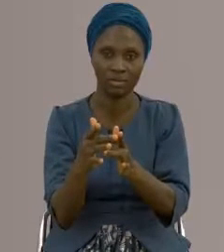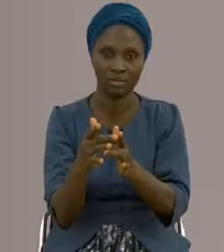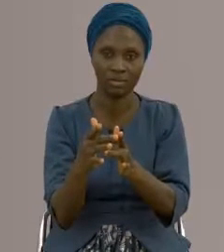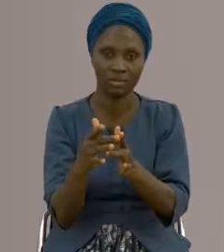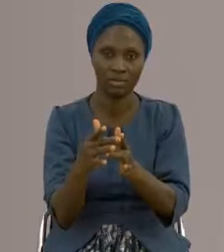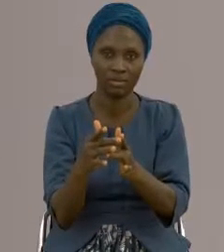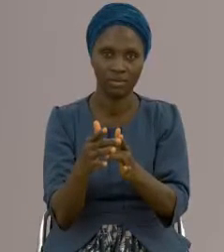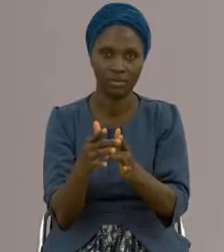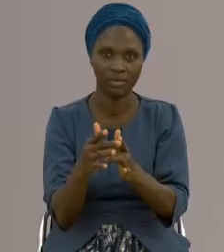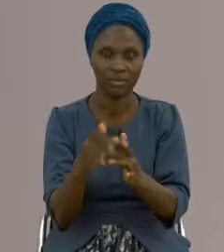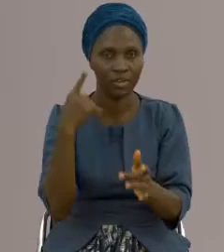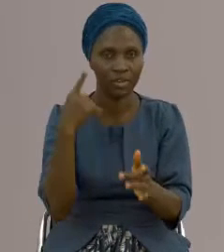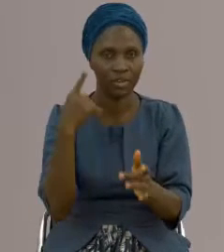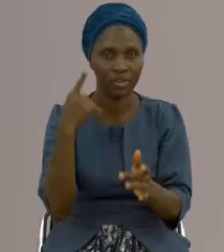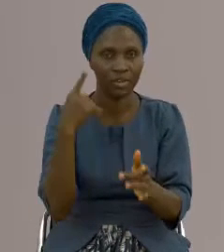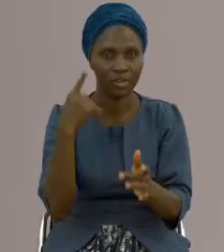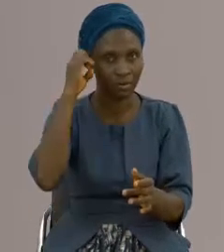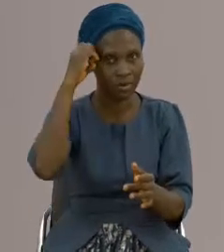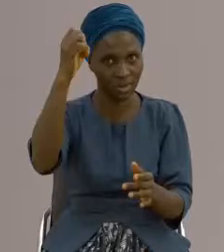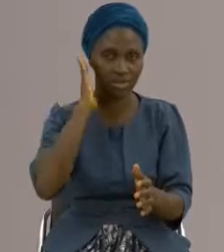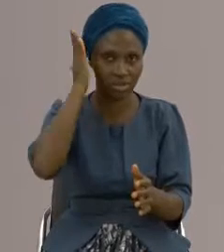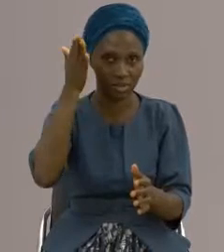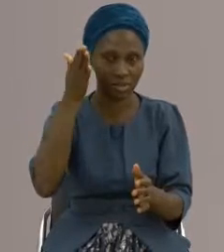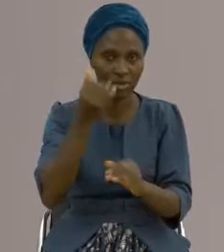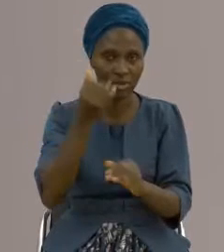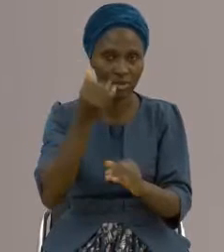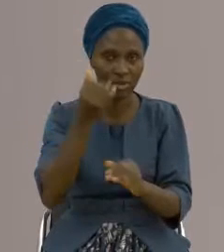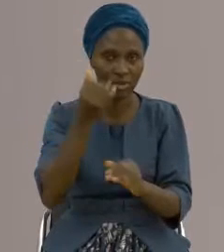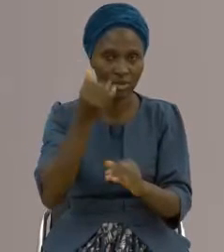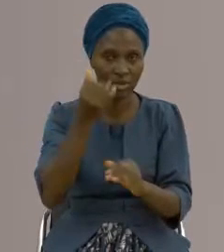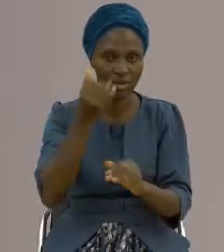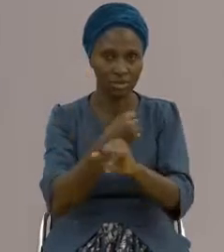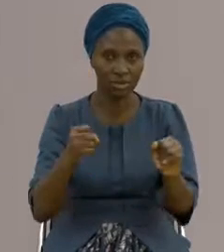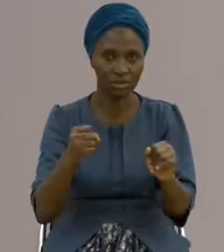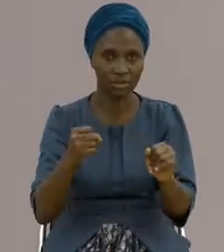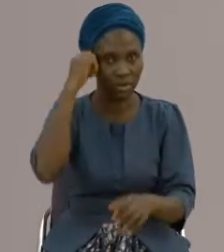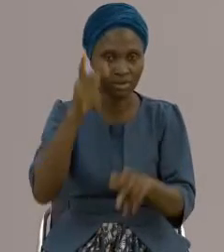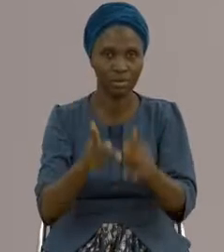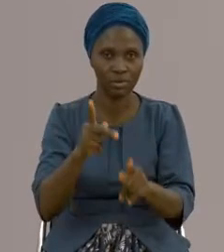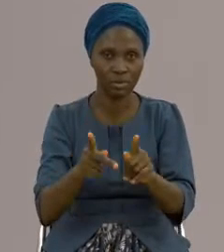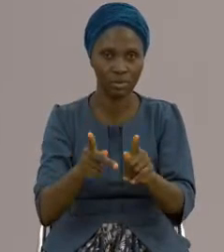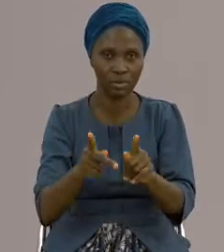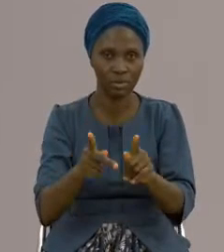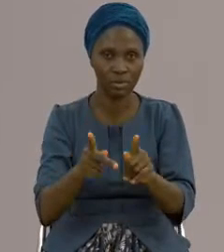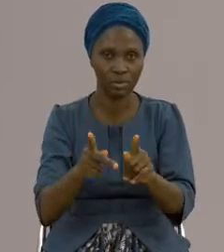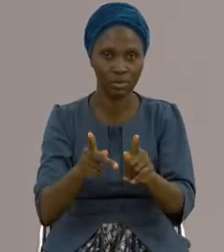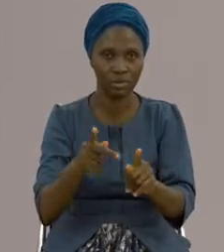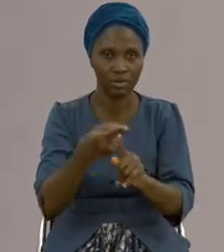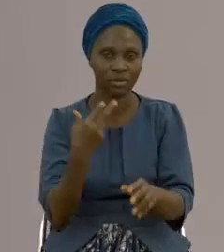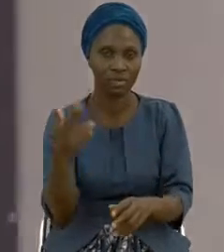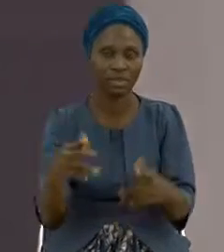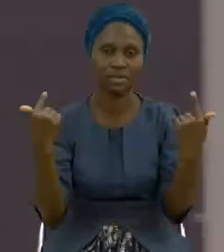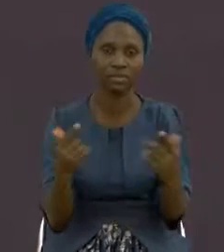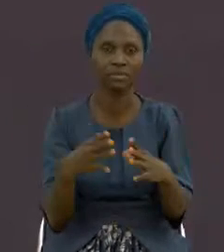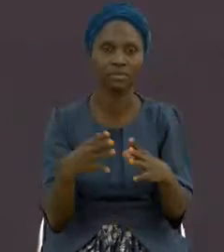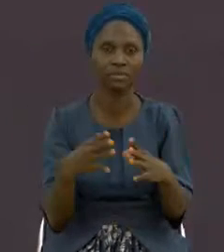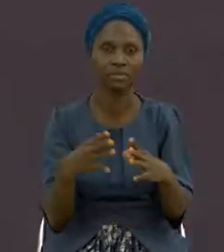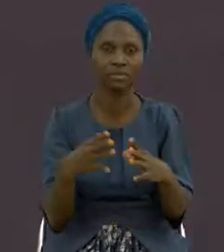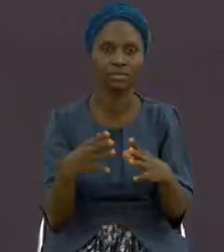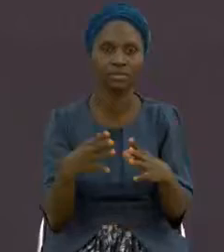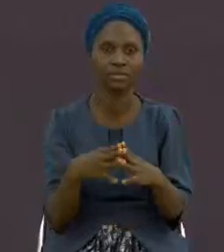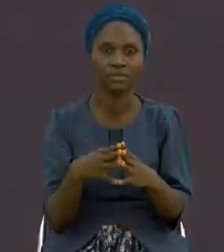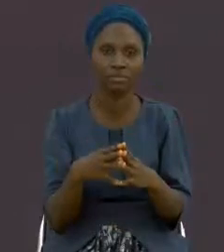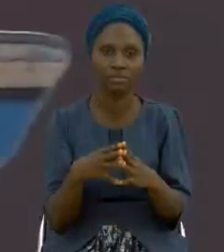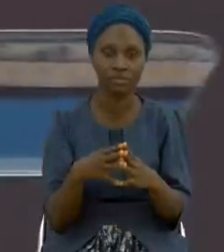shall save his people from their sins. But now, he has brought forth